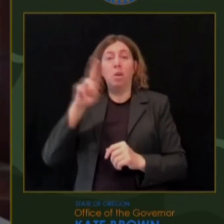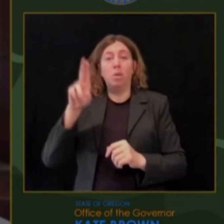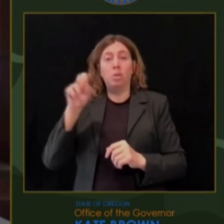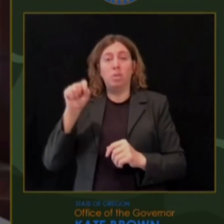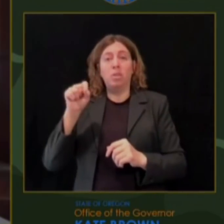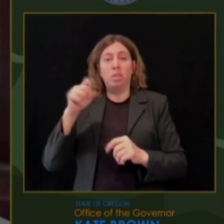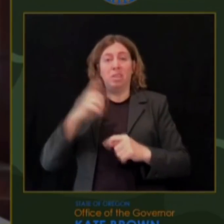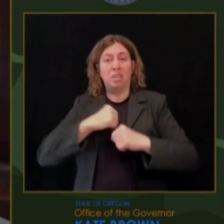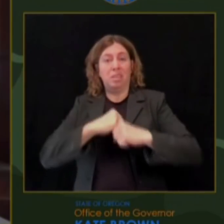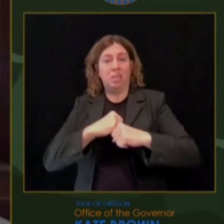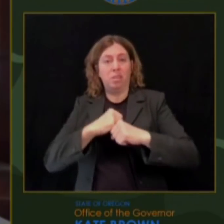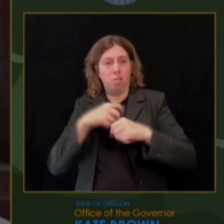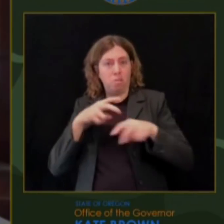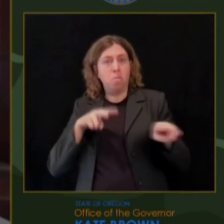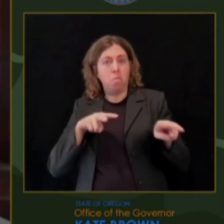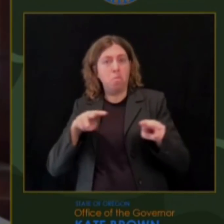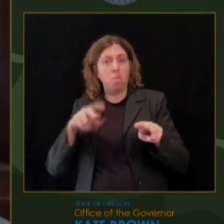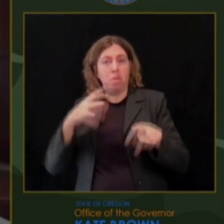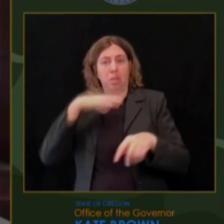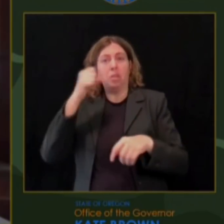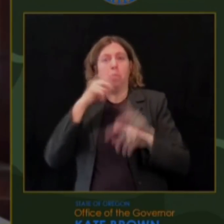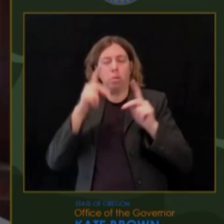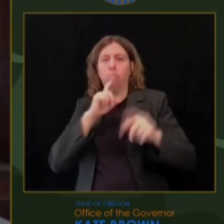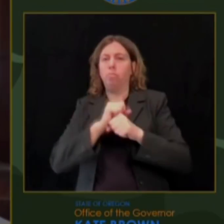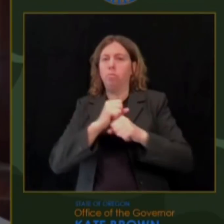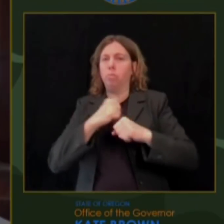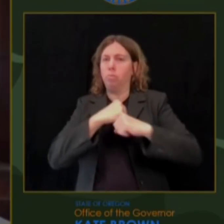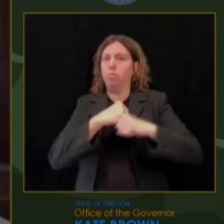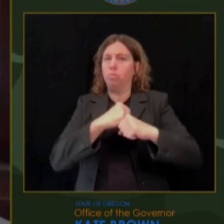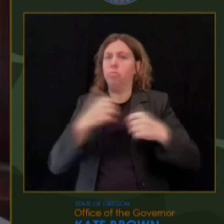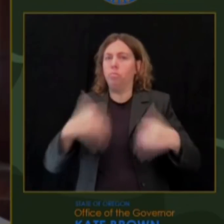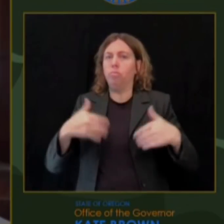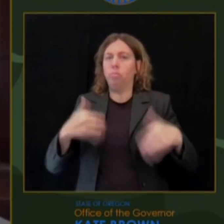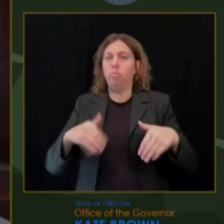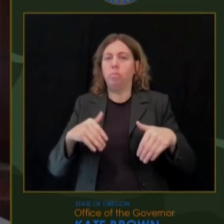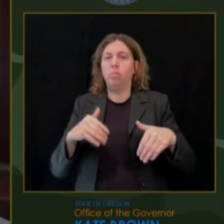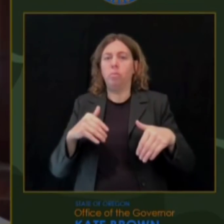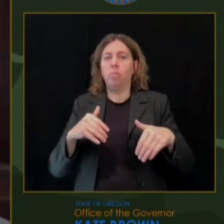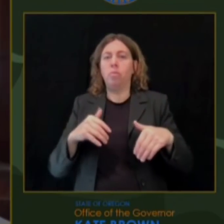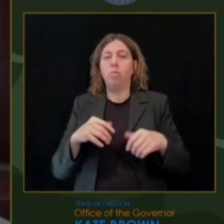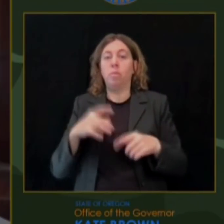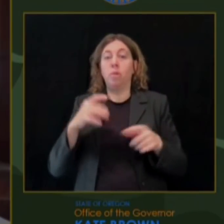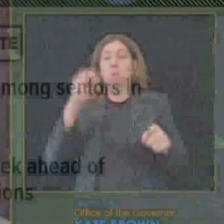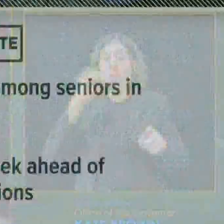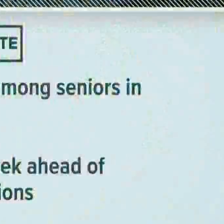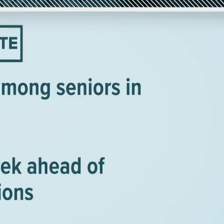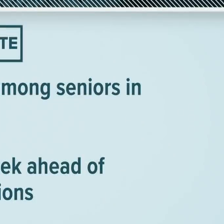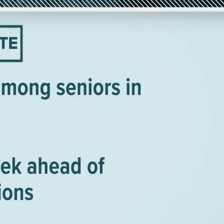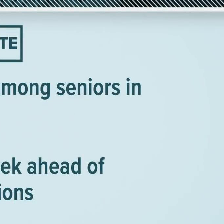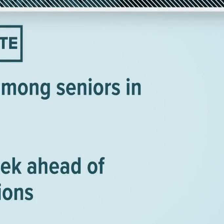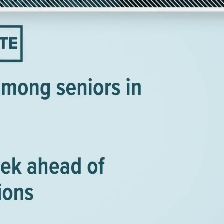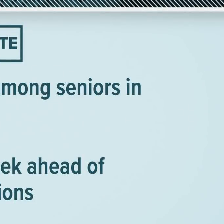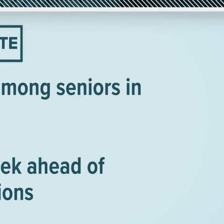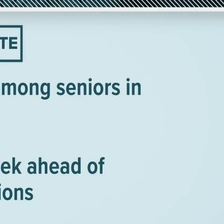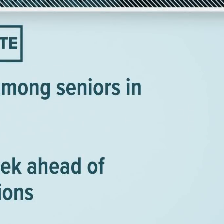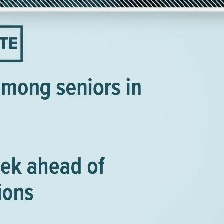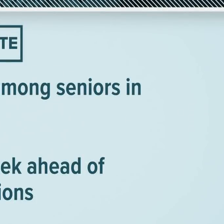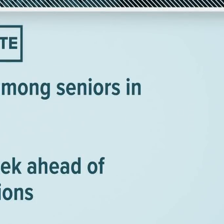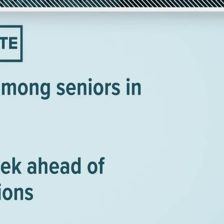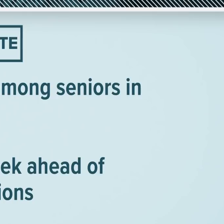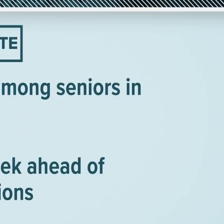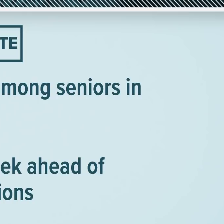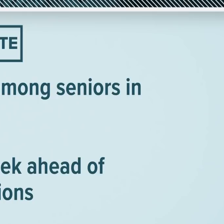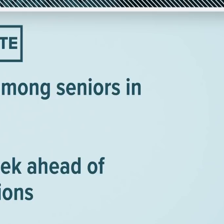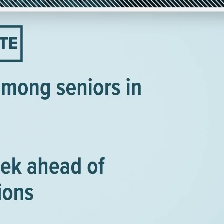Governor Brown says Oregon has the second lowest COVID infection rate among seniors in the country. Health